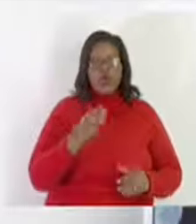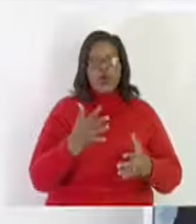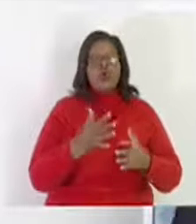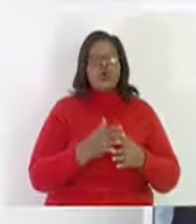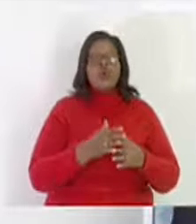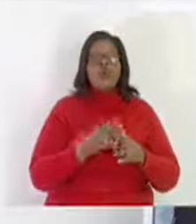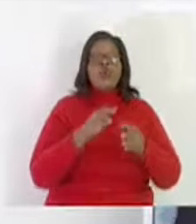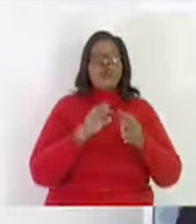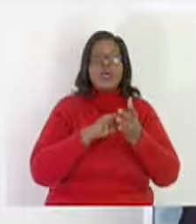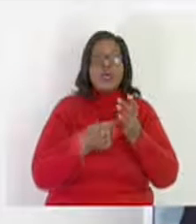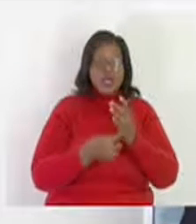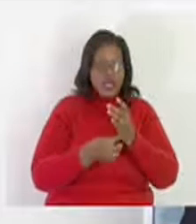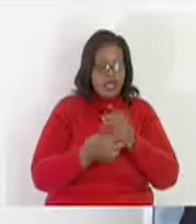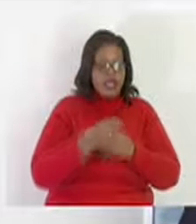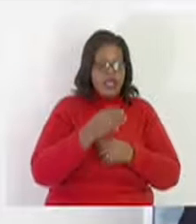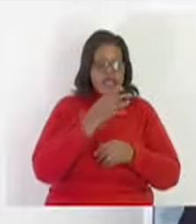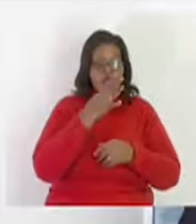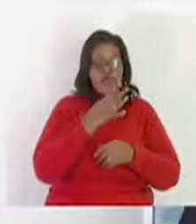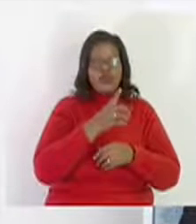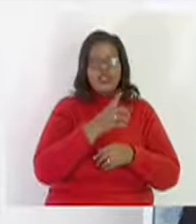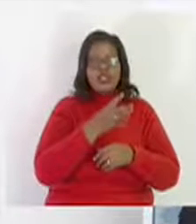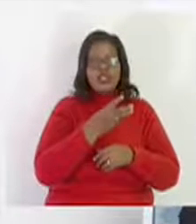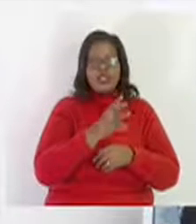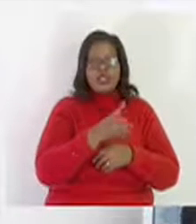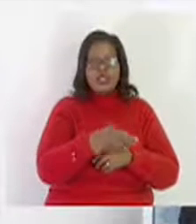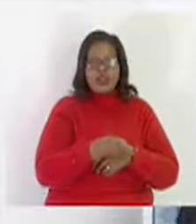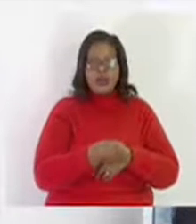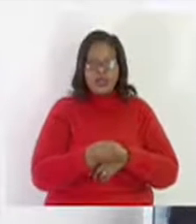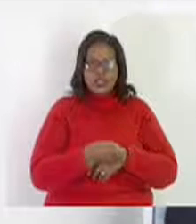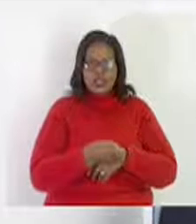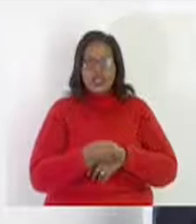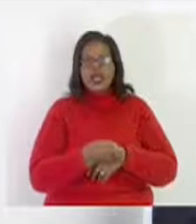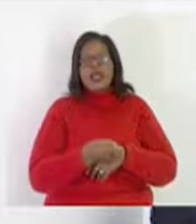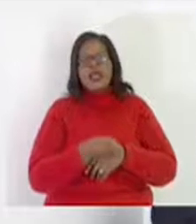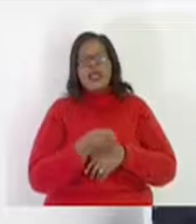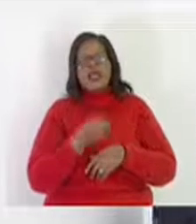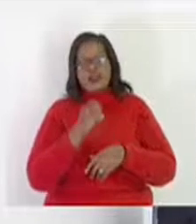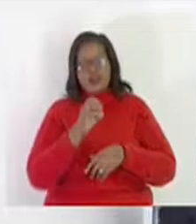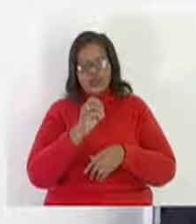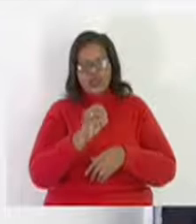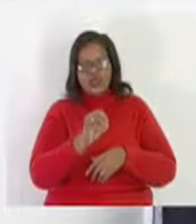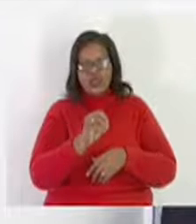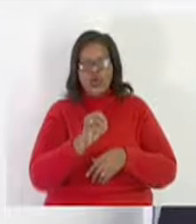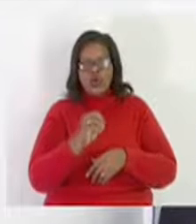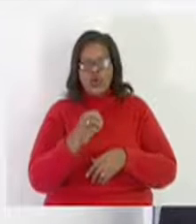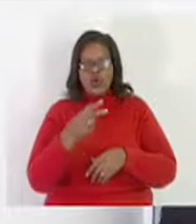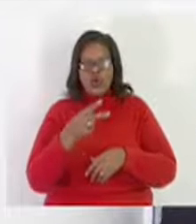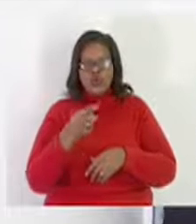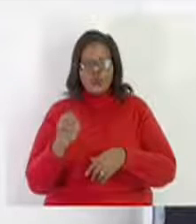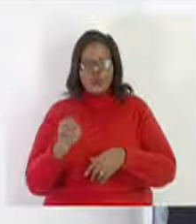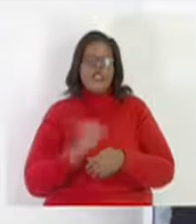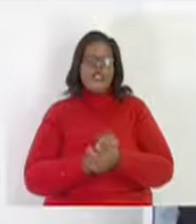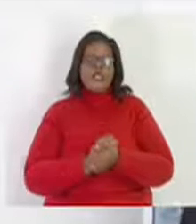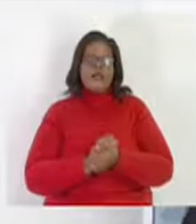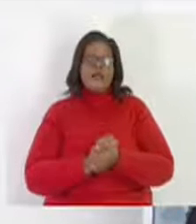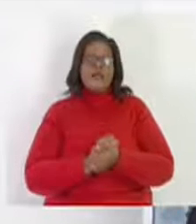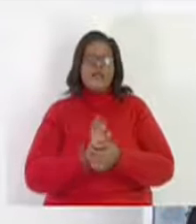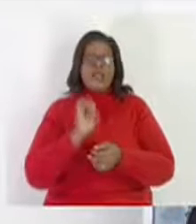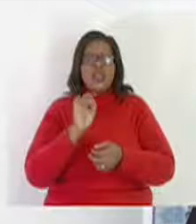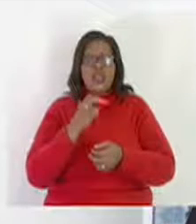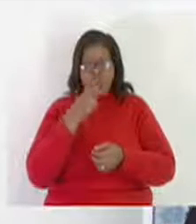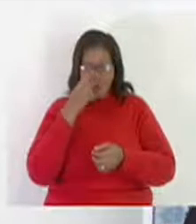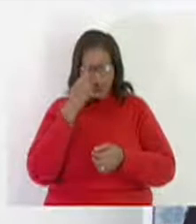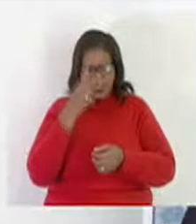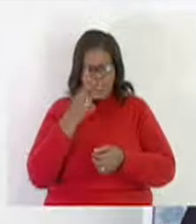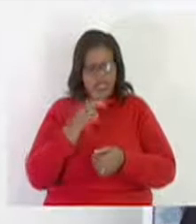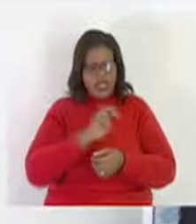are. And this is your answer. Now, if you look at this sign